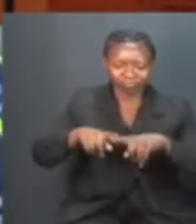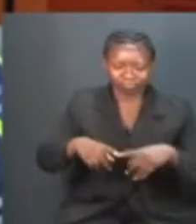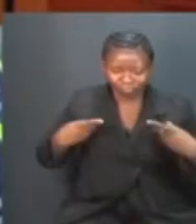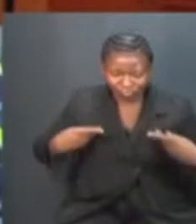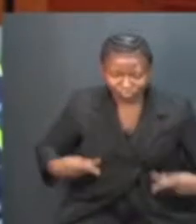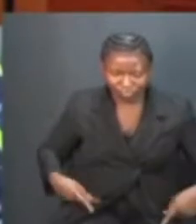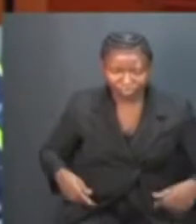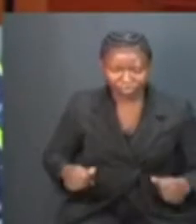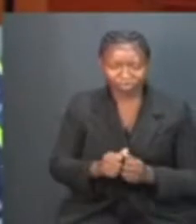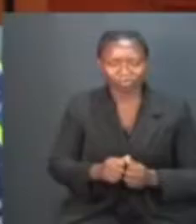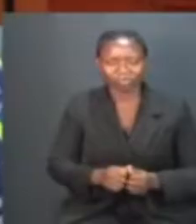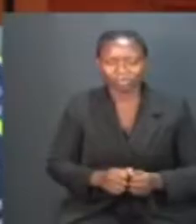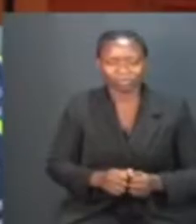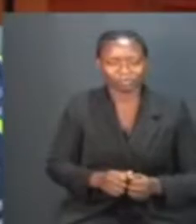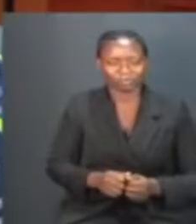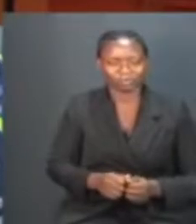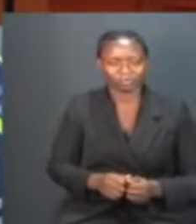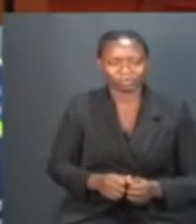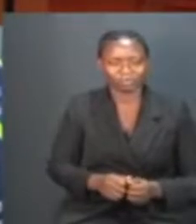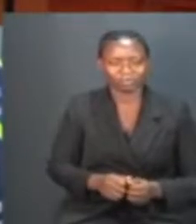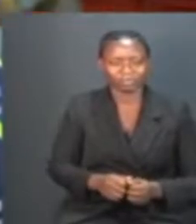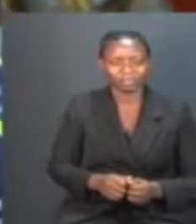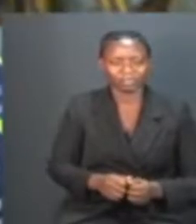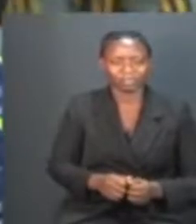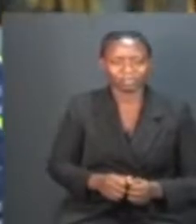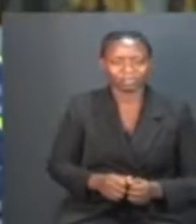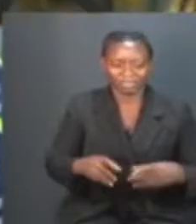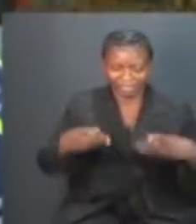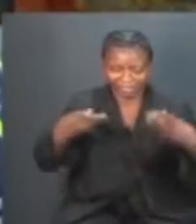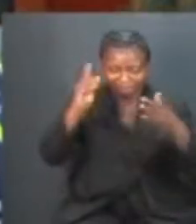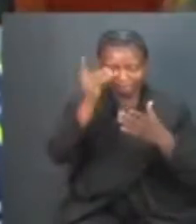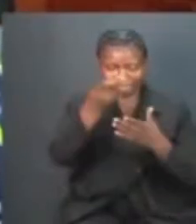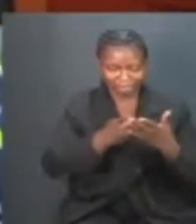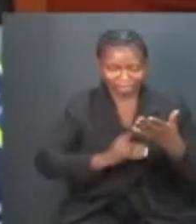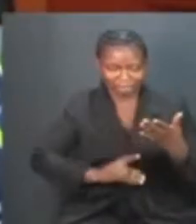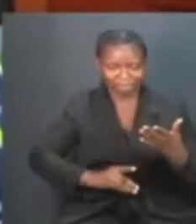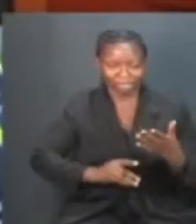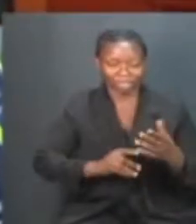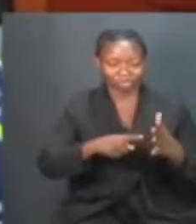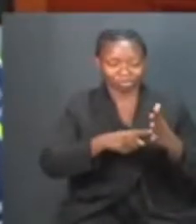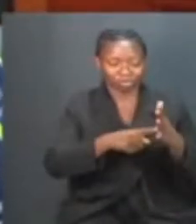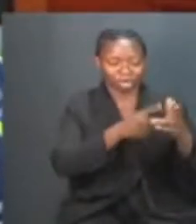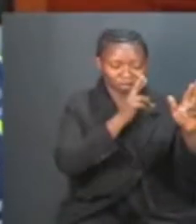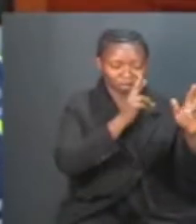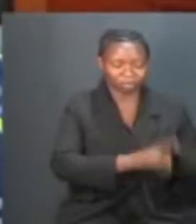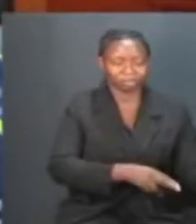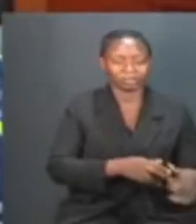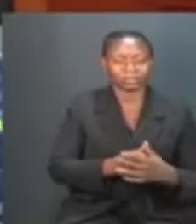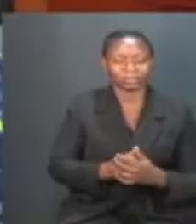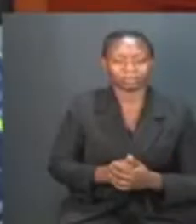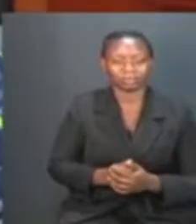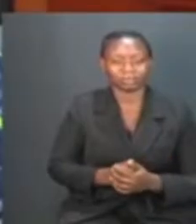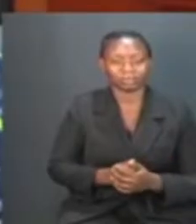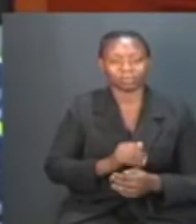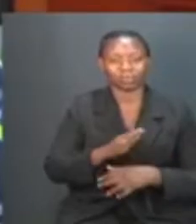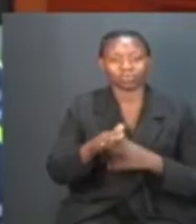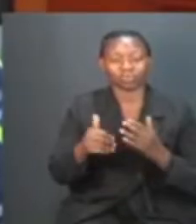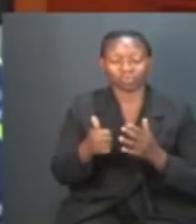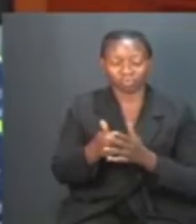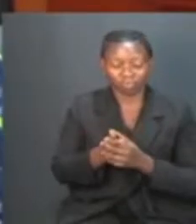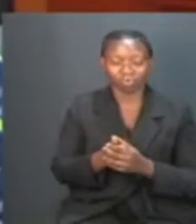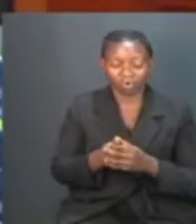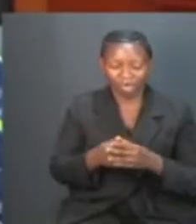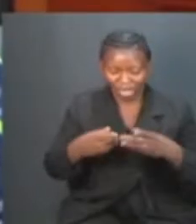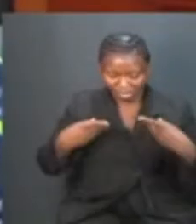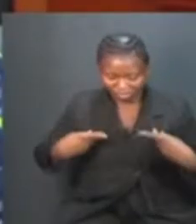amulets, talisman, and rich design commands respect. Like we all are adorned in